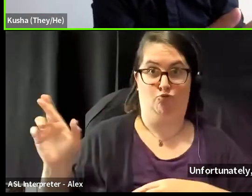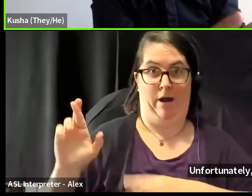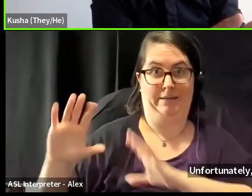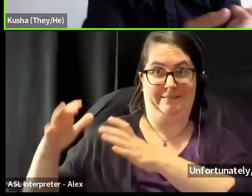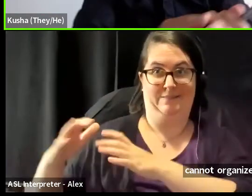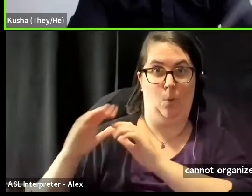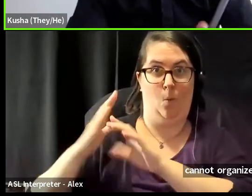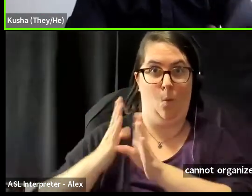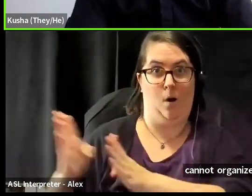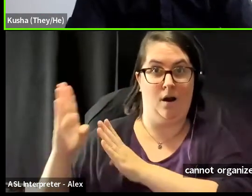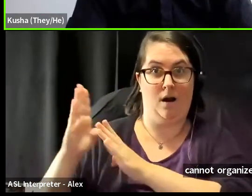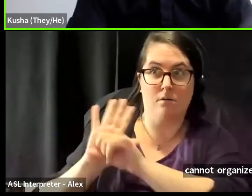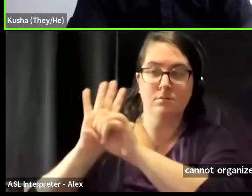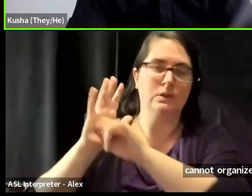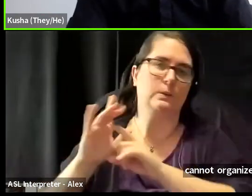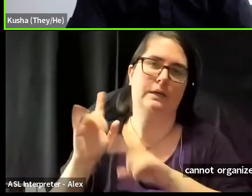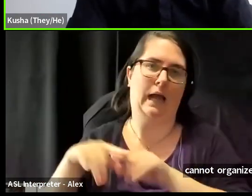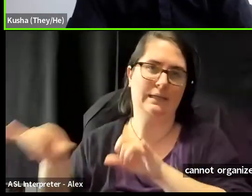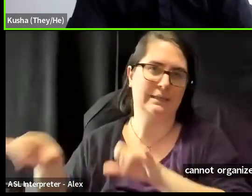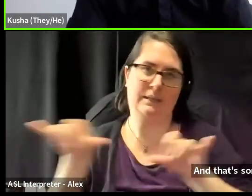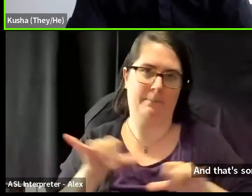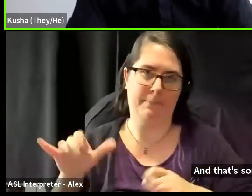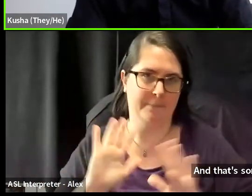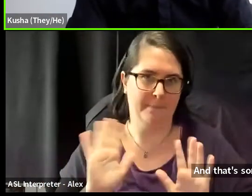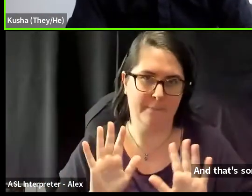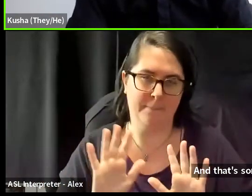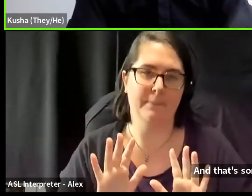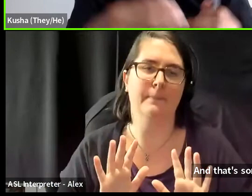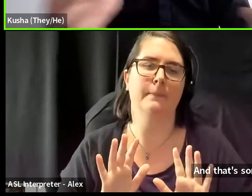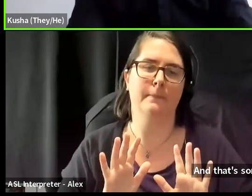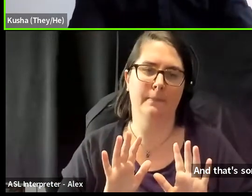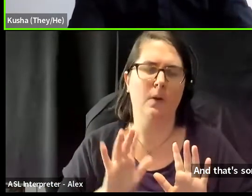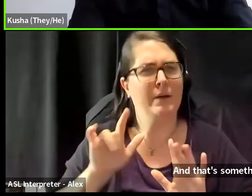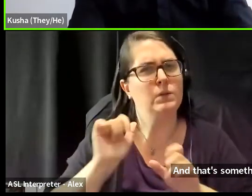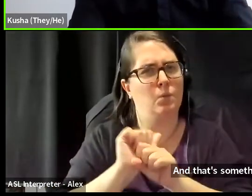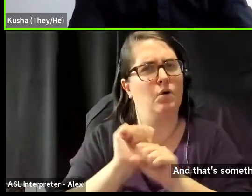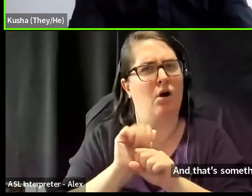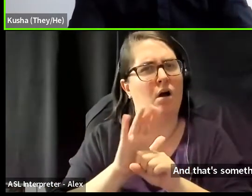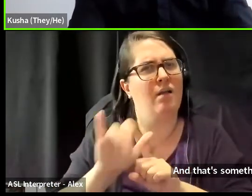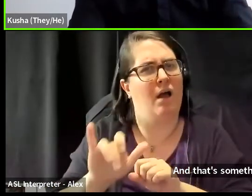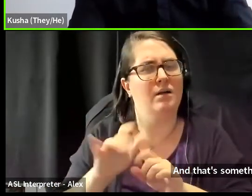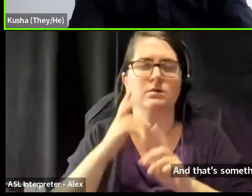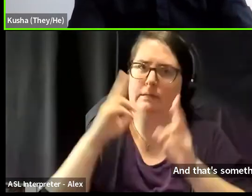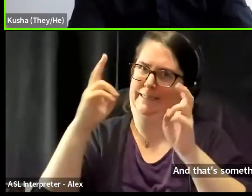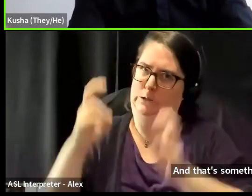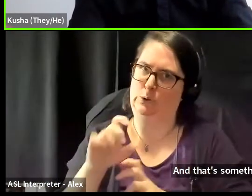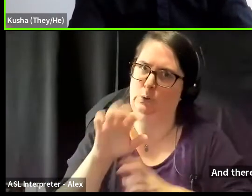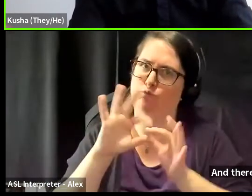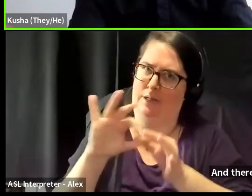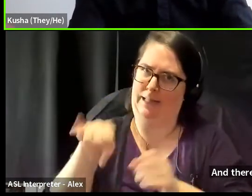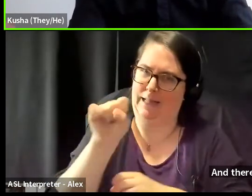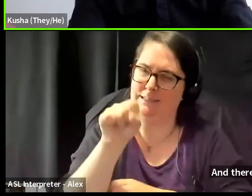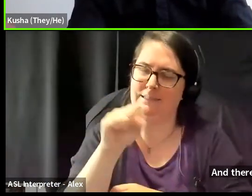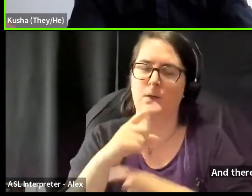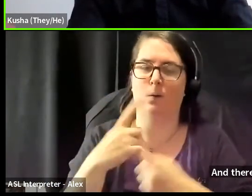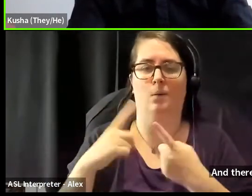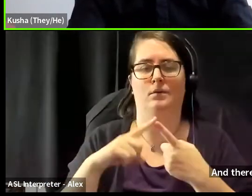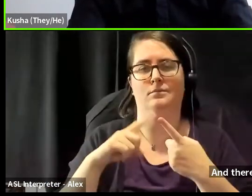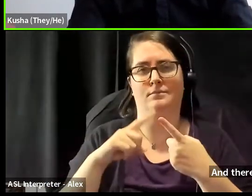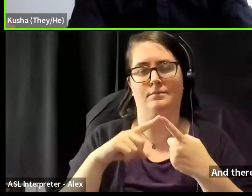And that's something that we definitely need to work on. And there's a lot of issues around that, I think. One of them is being